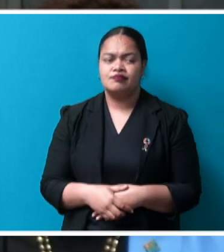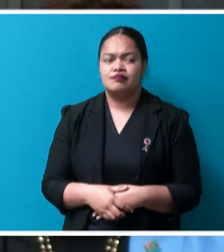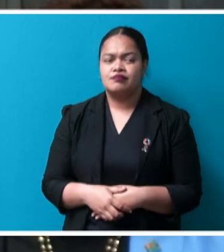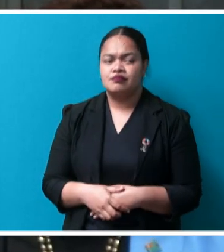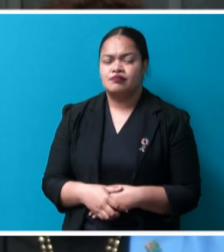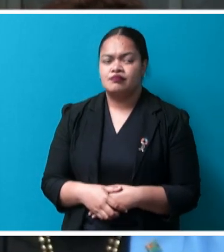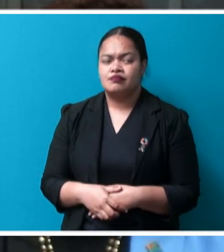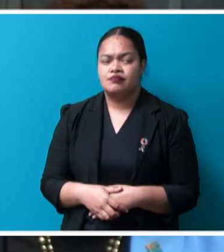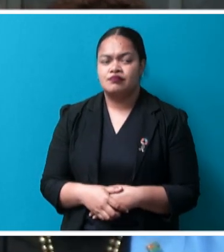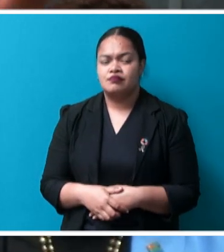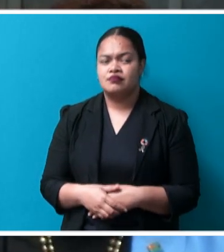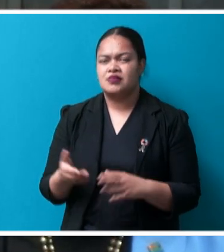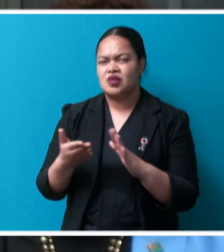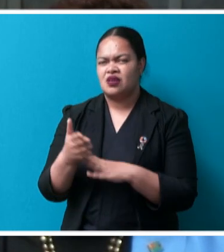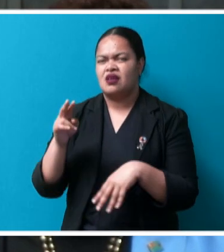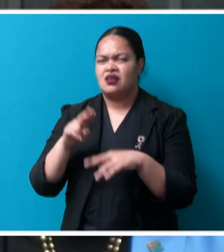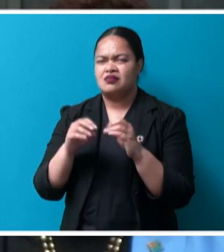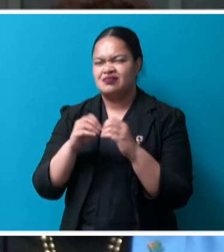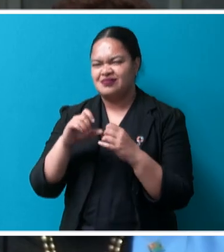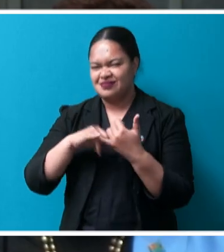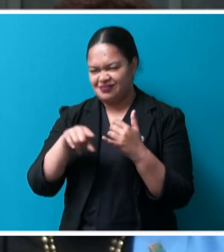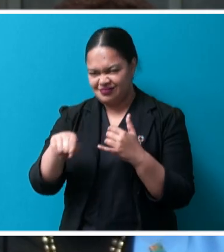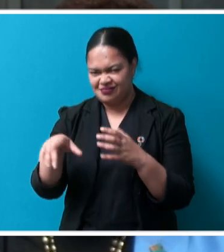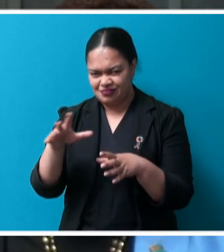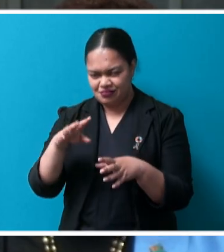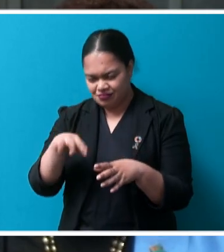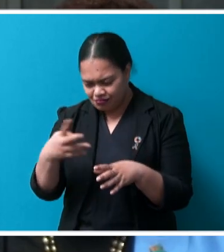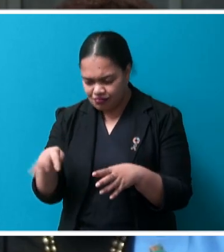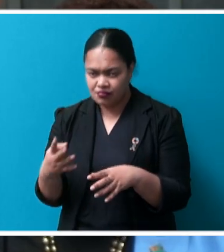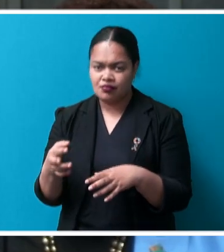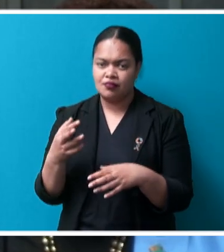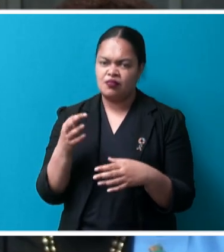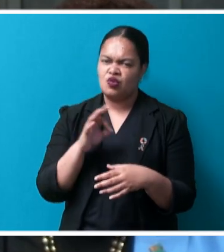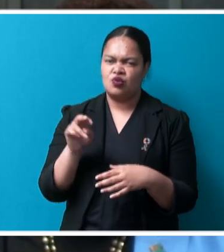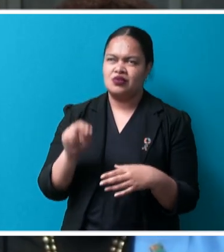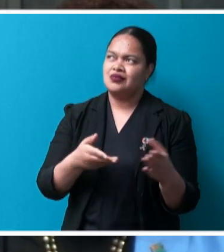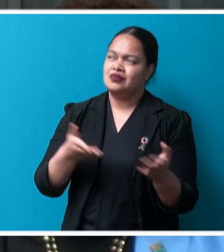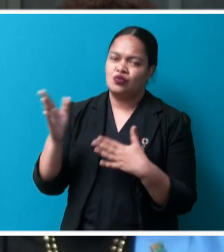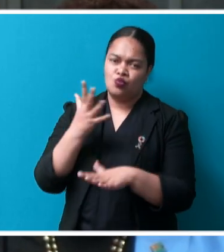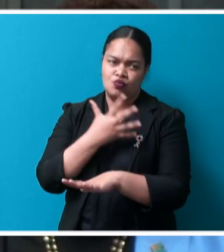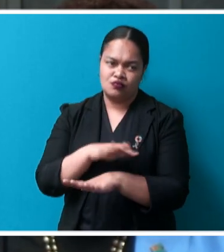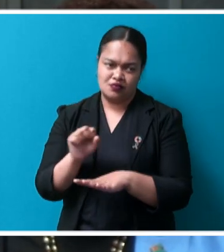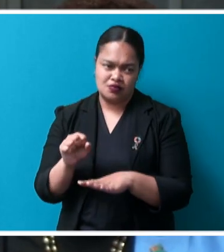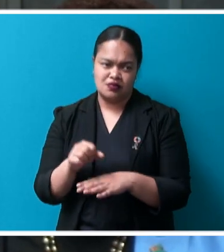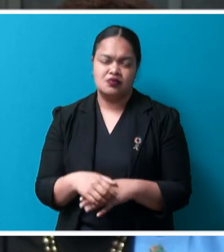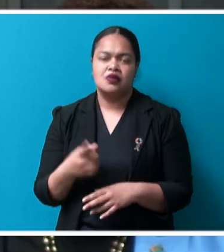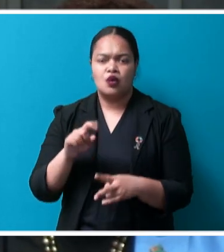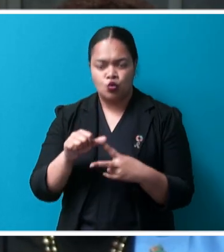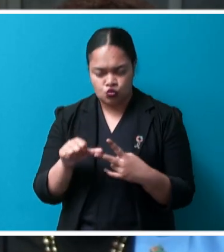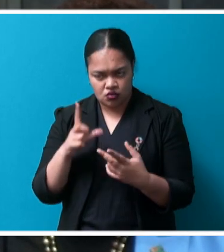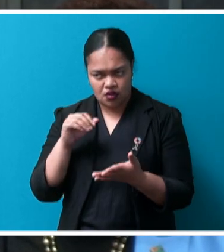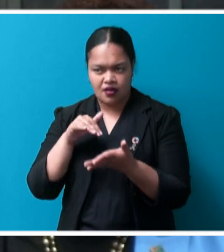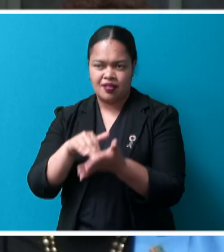within FPBS so that they do not have to refer overseas. And again, it can be a hub for the region in that they